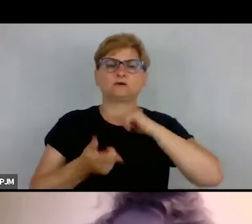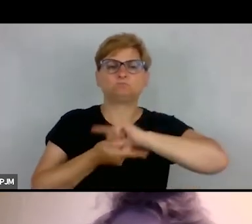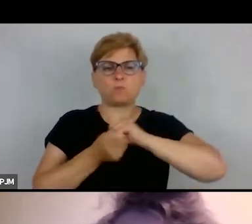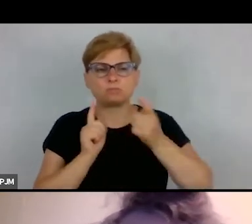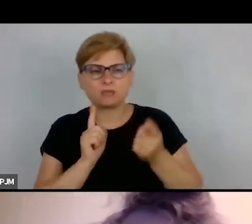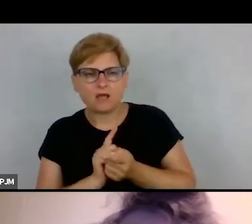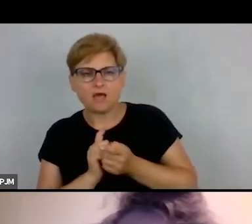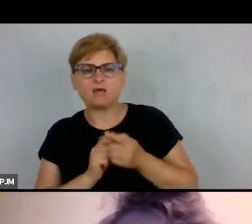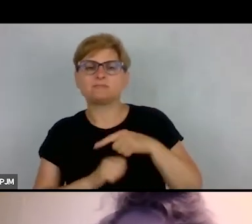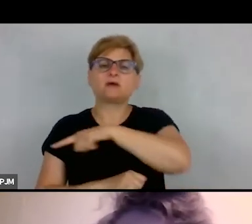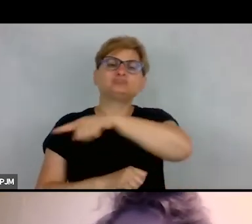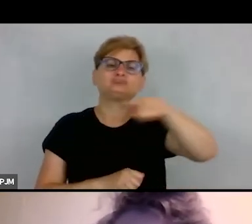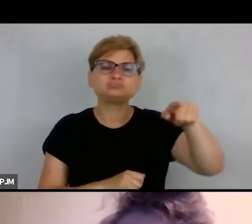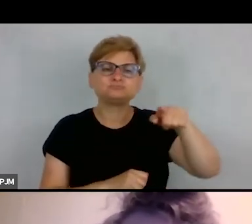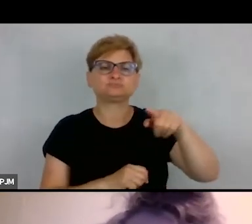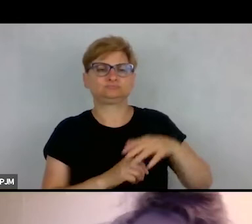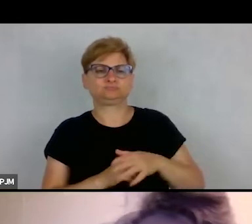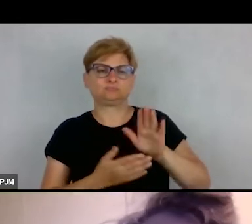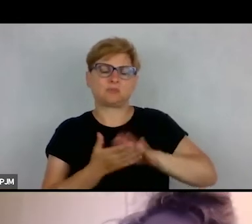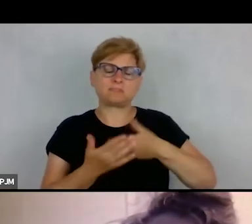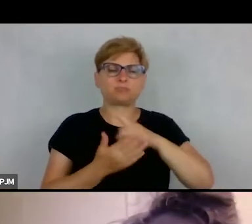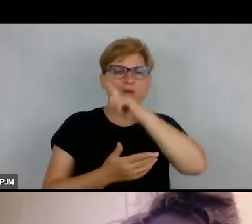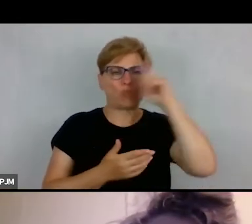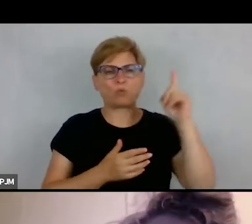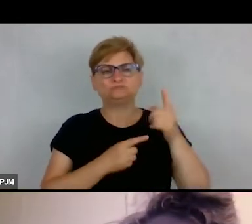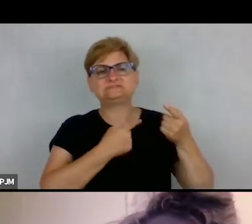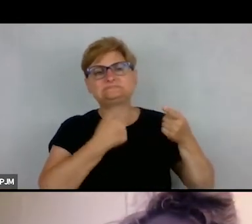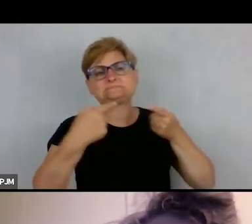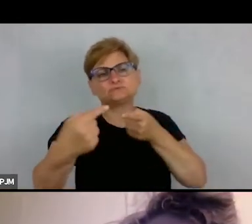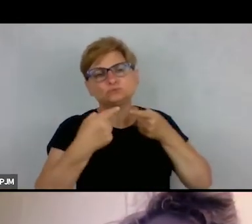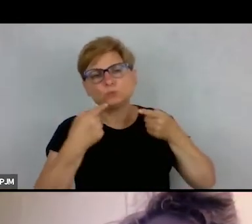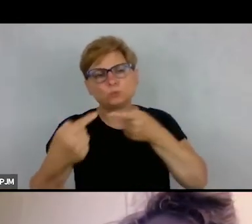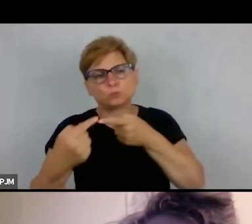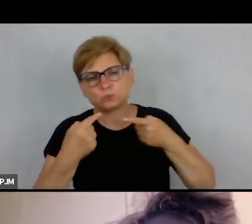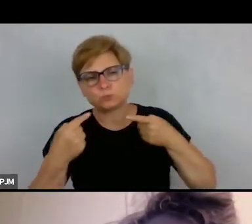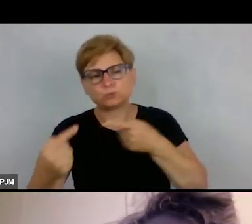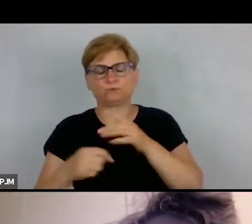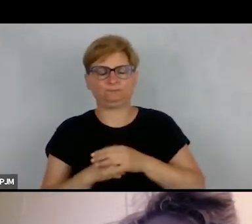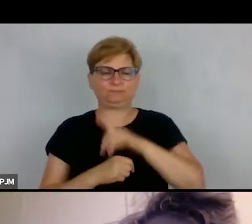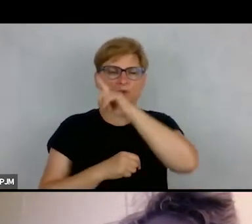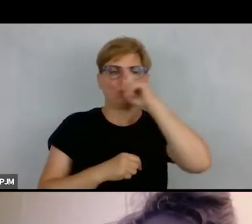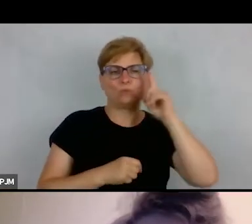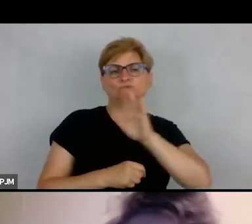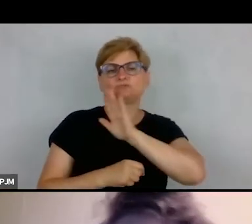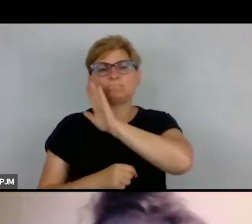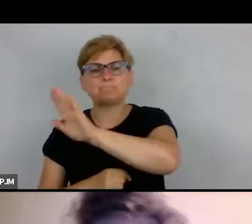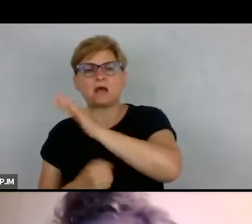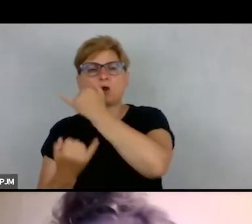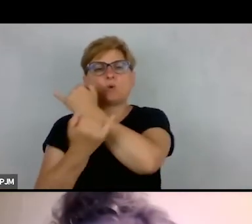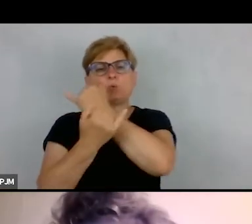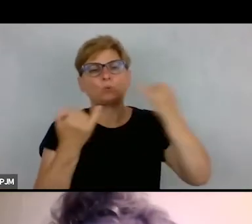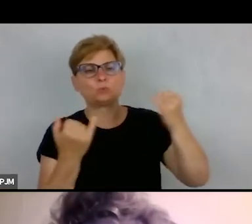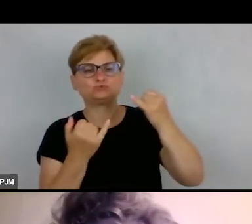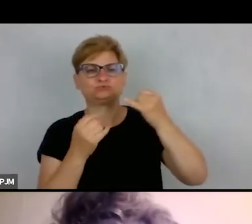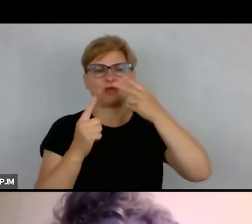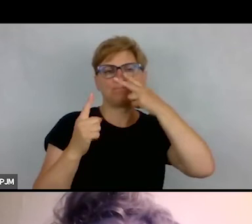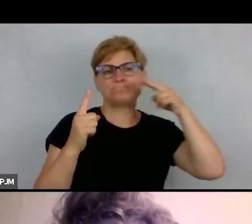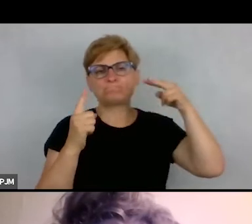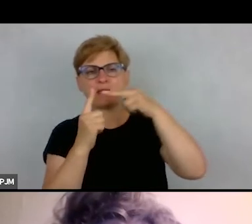our anti-apartheid history. There's a very, and I think it is different. Like, you know, when I've done quite a bit of work in